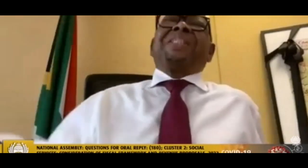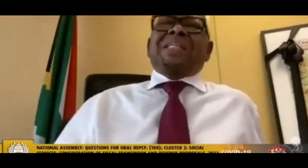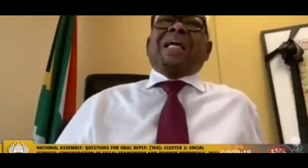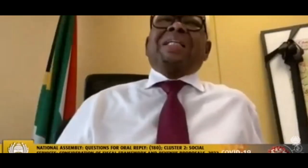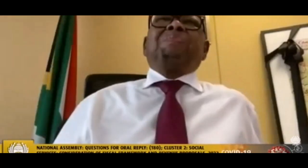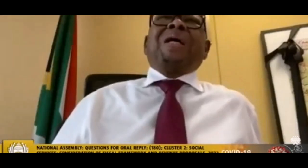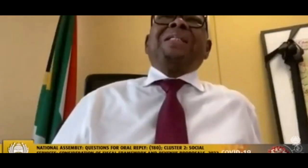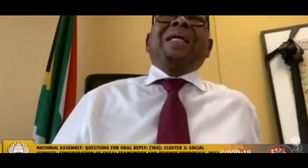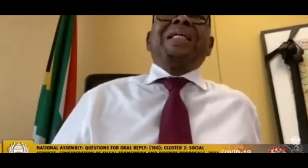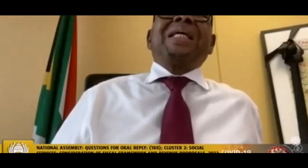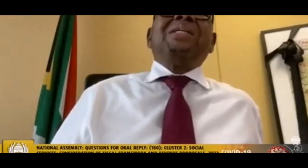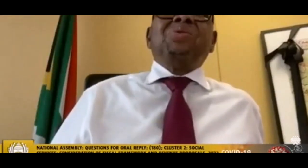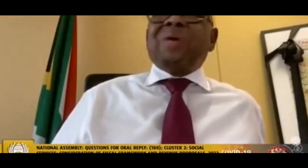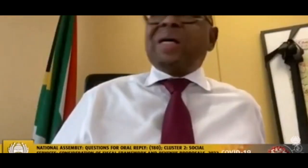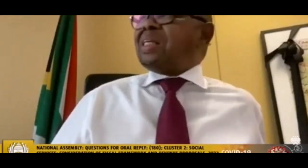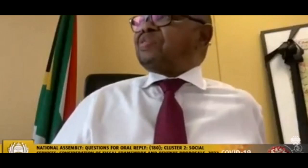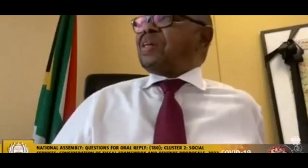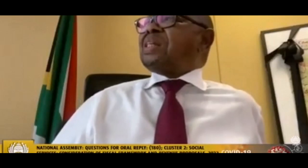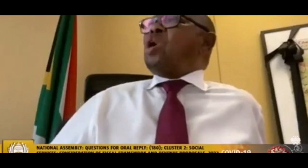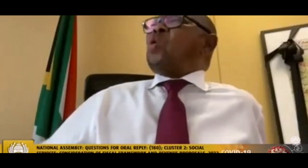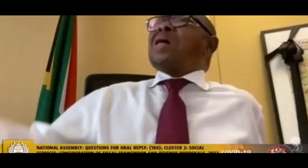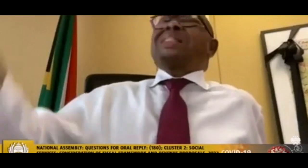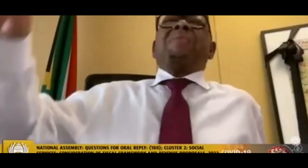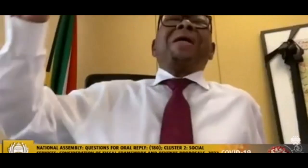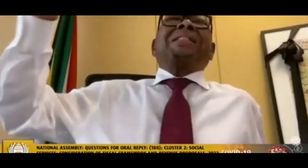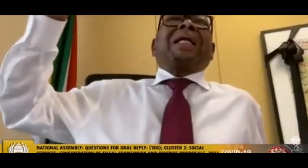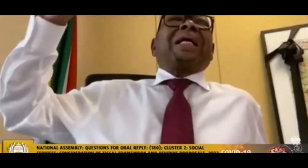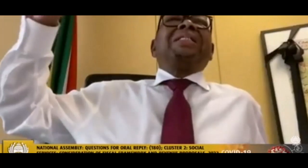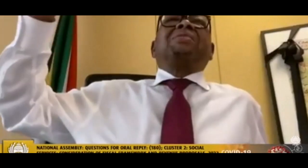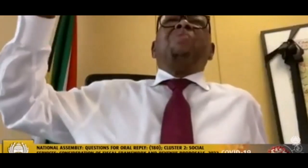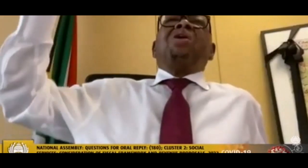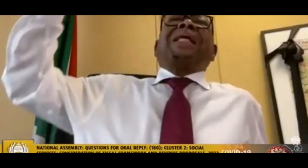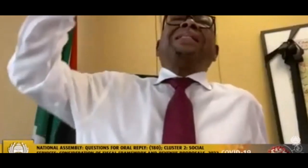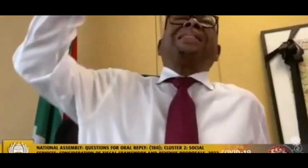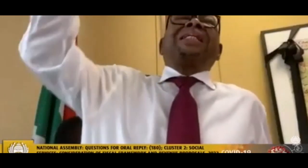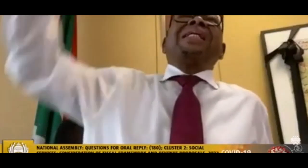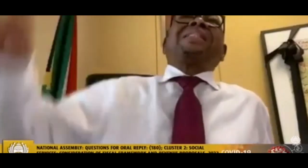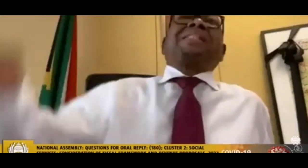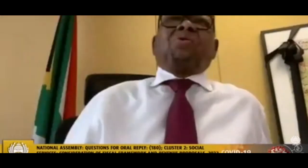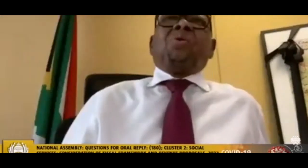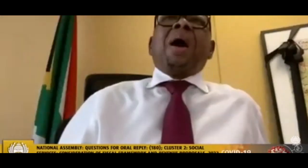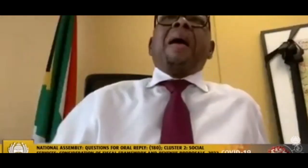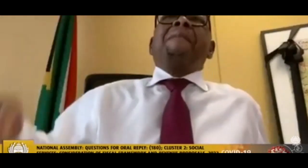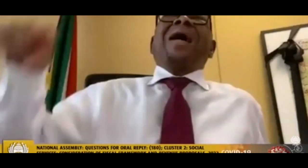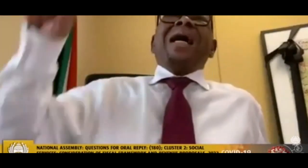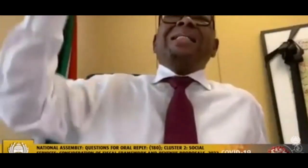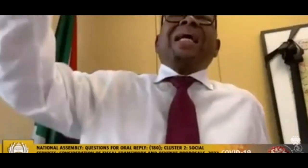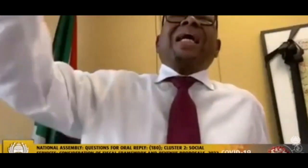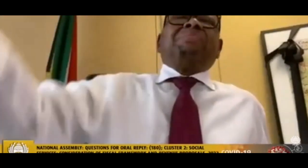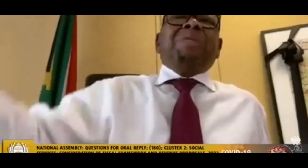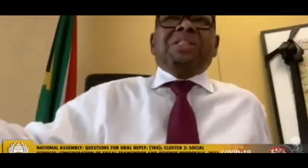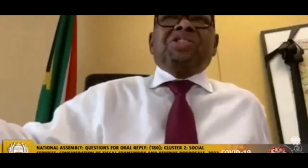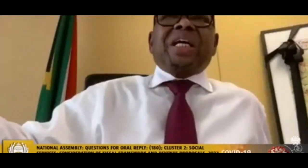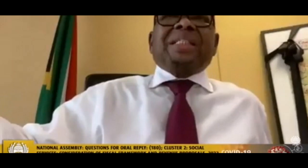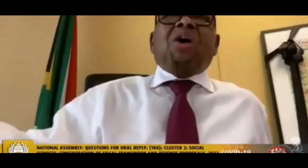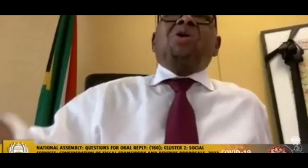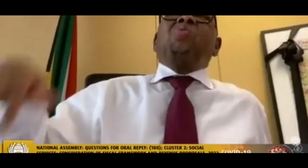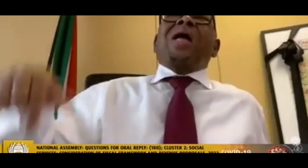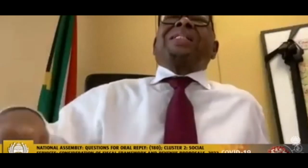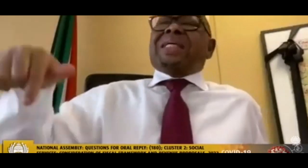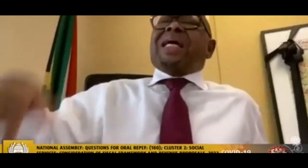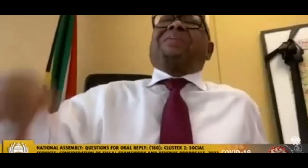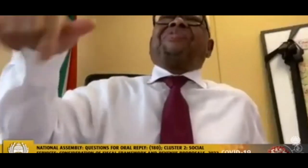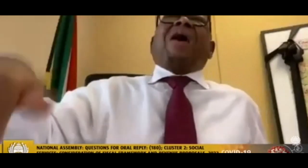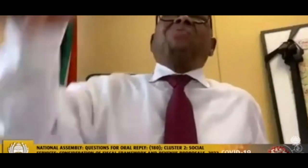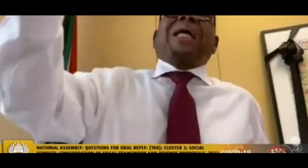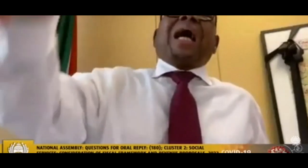being investigated by the SIU at NSFAS was a matter raised more than 3 years ago by the administrator